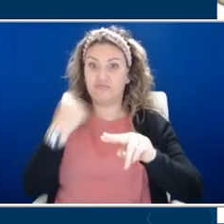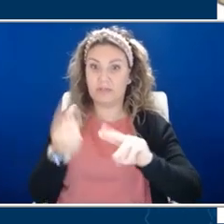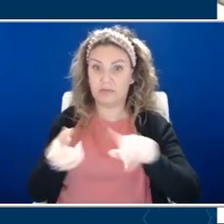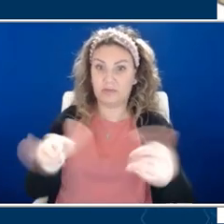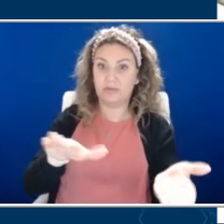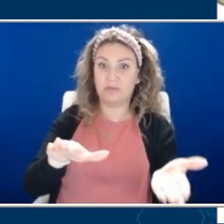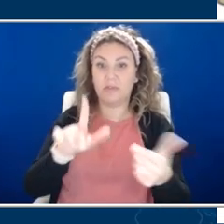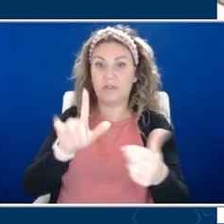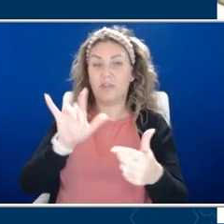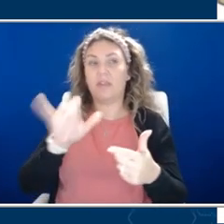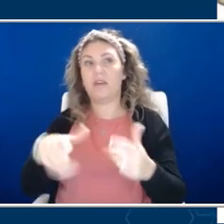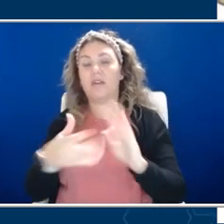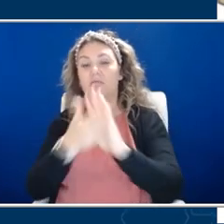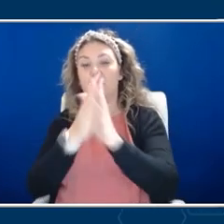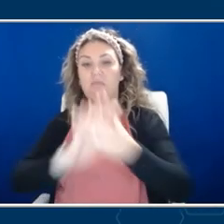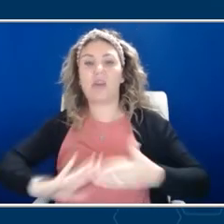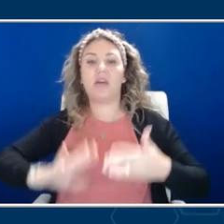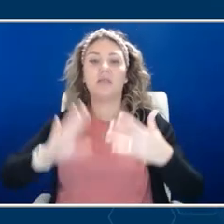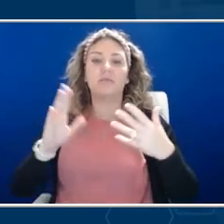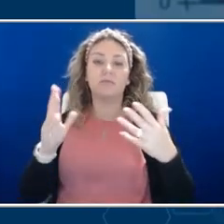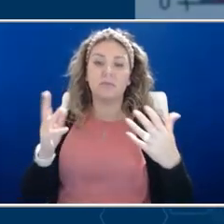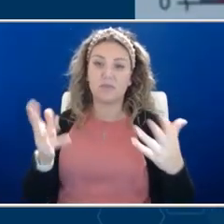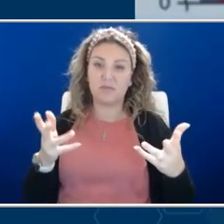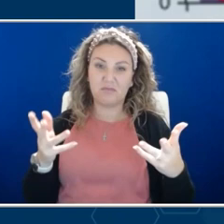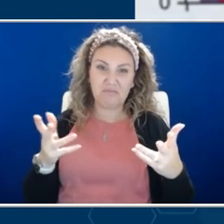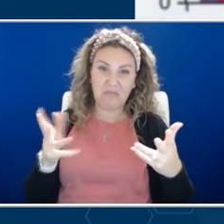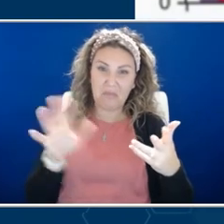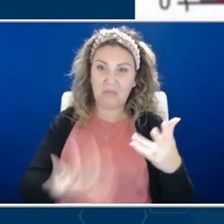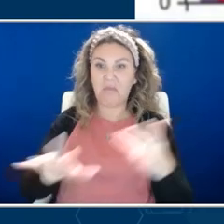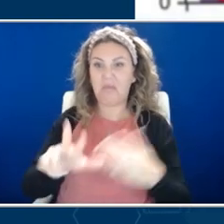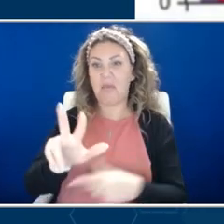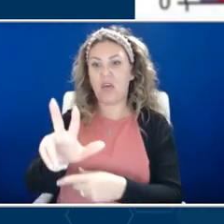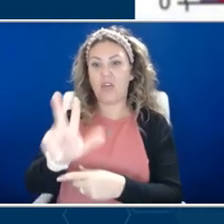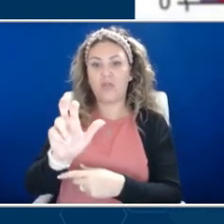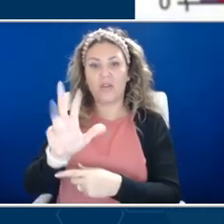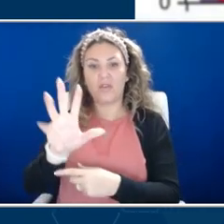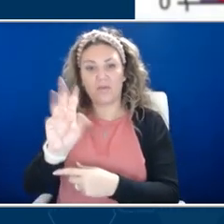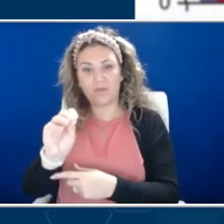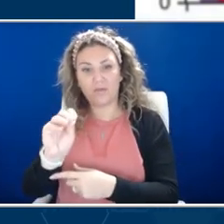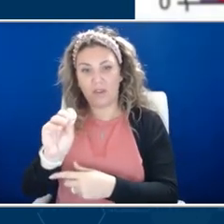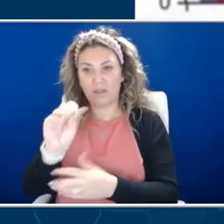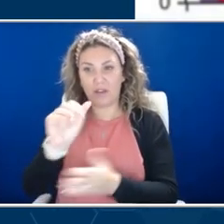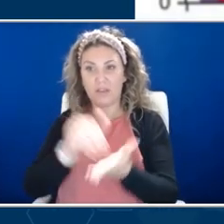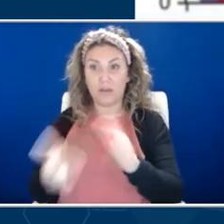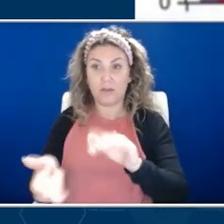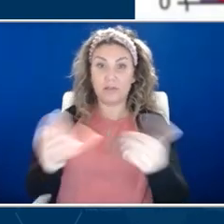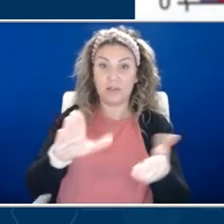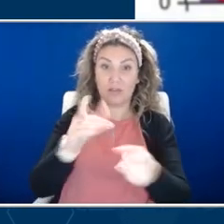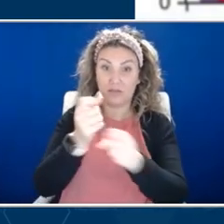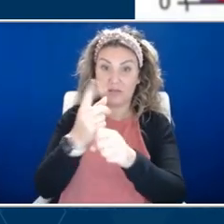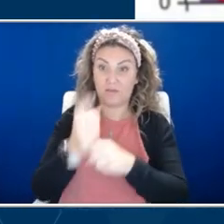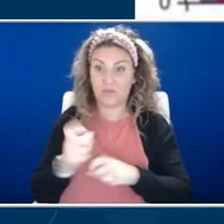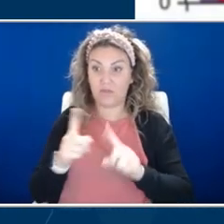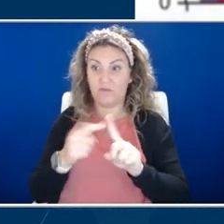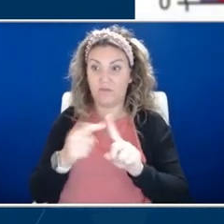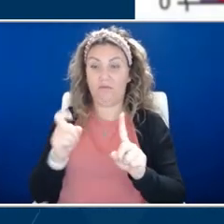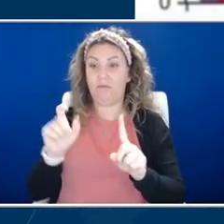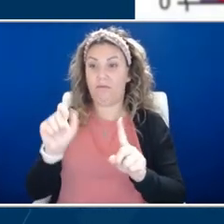translates to, I think, about 350,000 deaths per year. In addition to